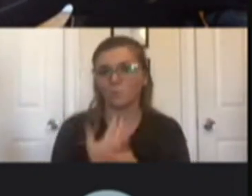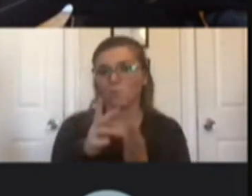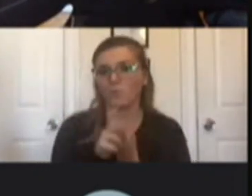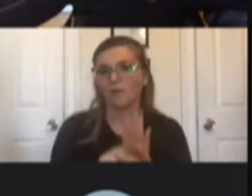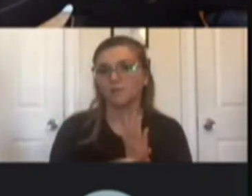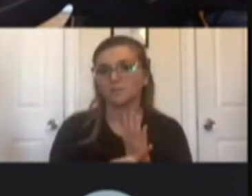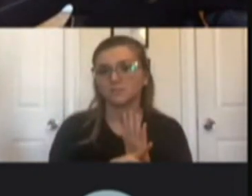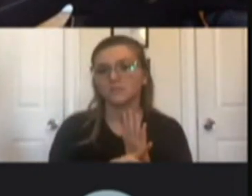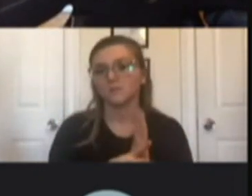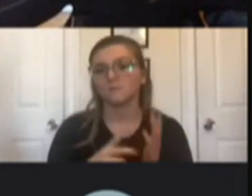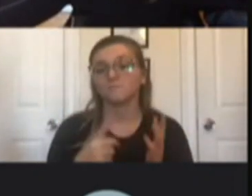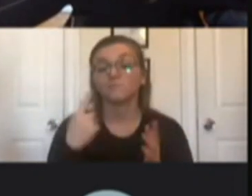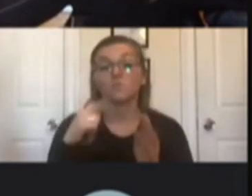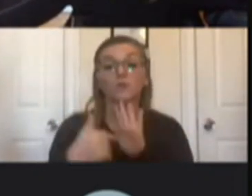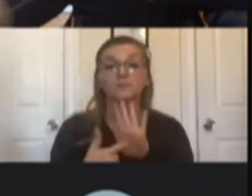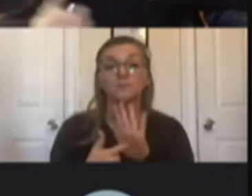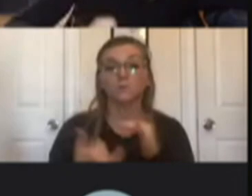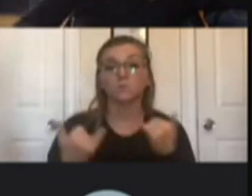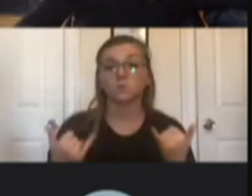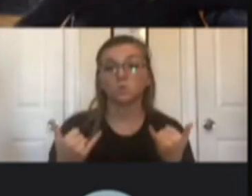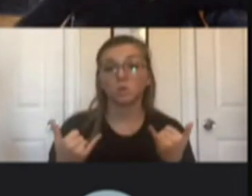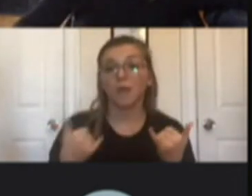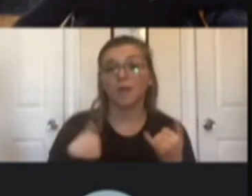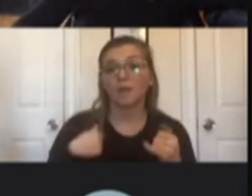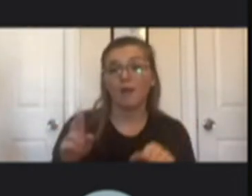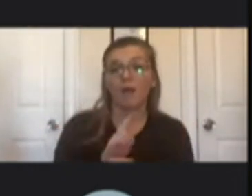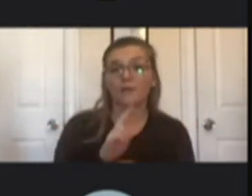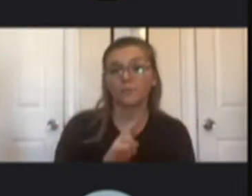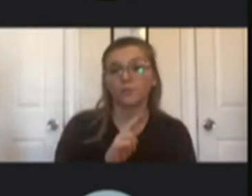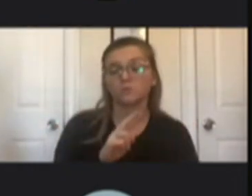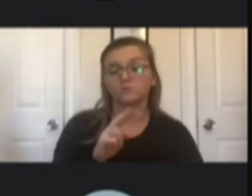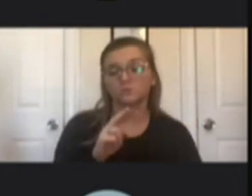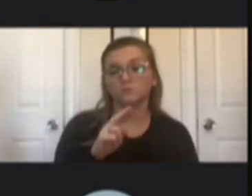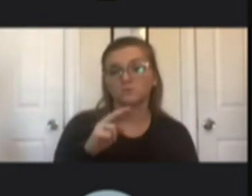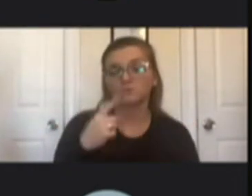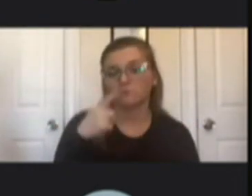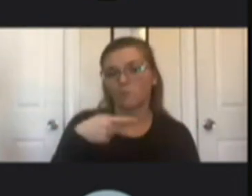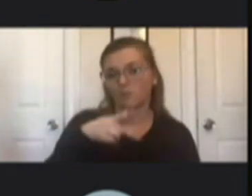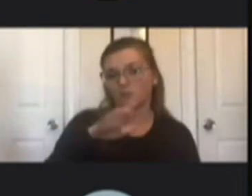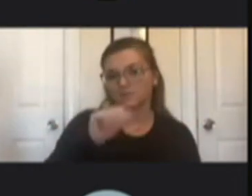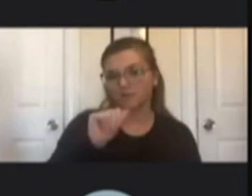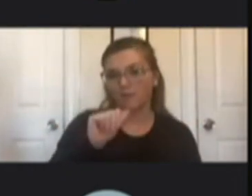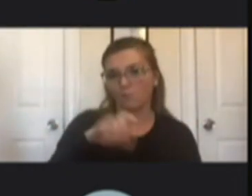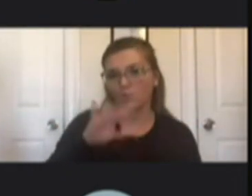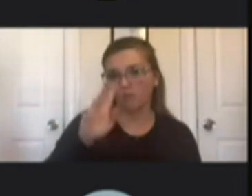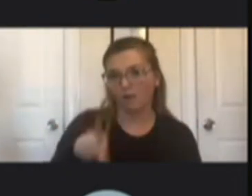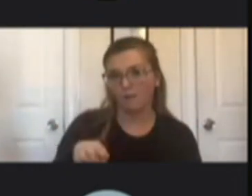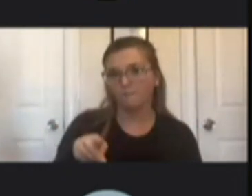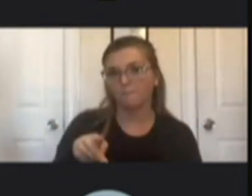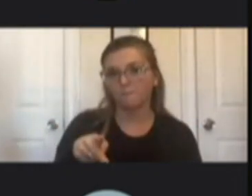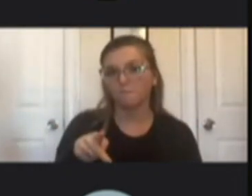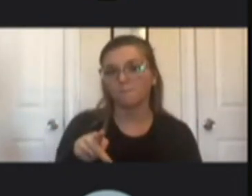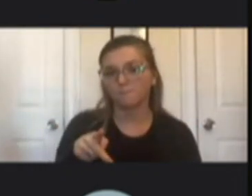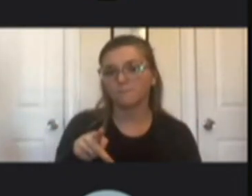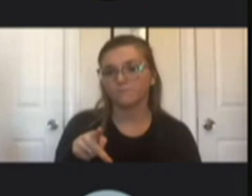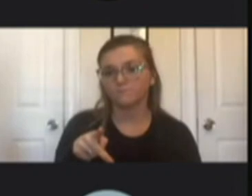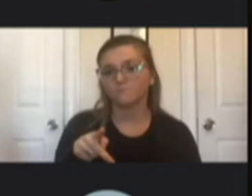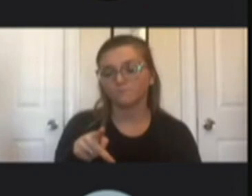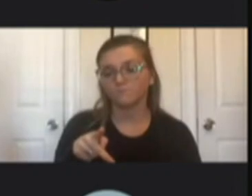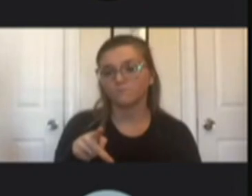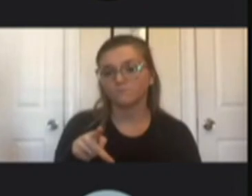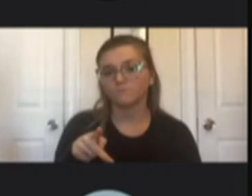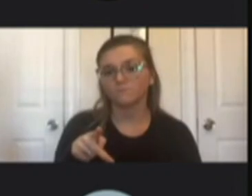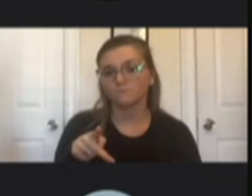for instance, today when I used it to have a PCA be picked up, they did